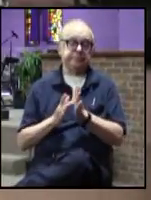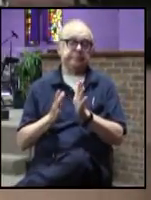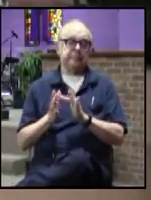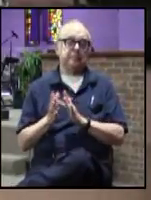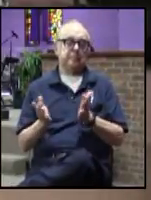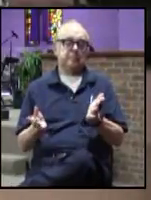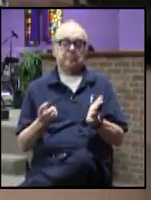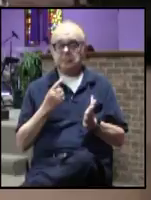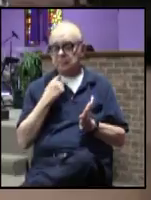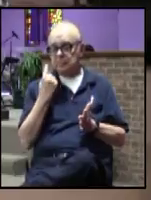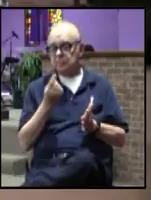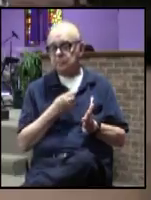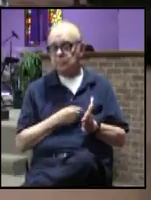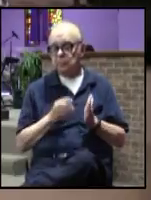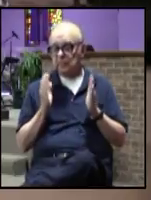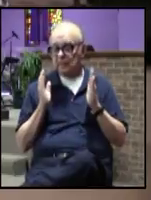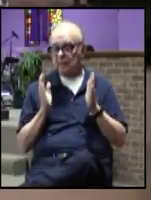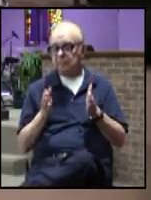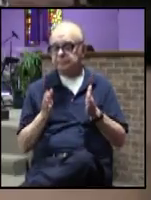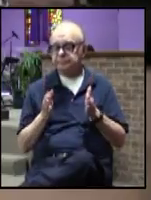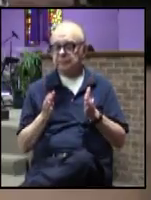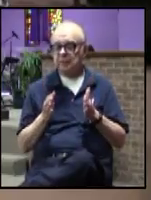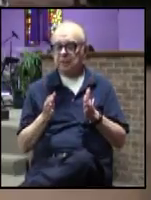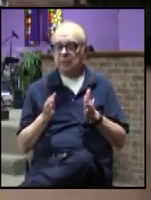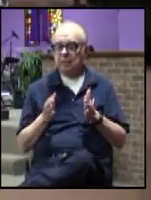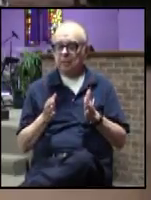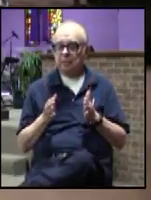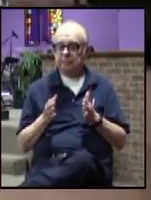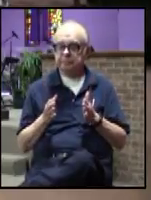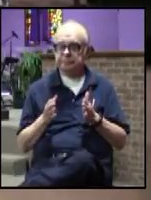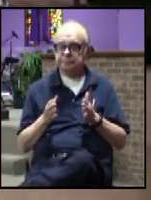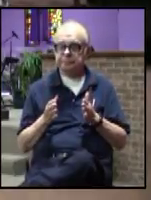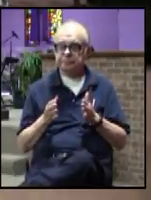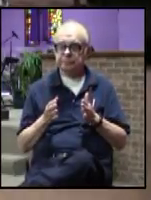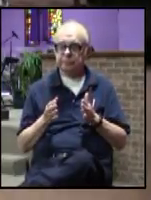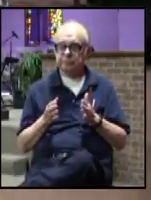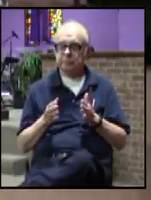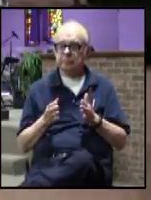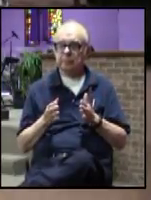And Jesus was telling us, listen,